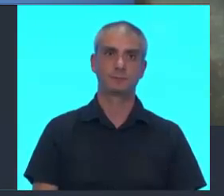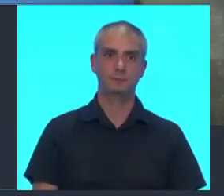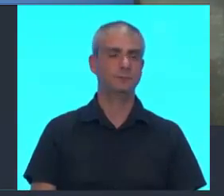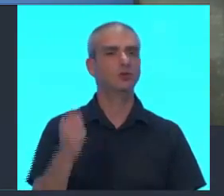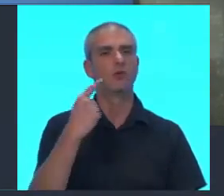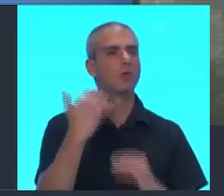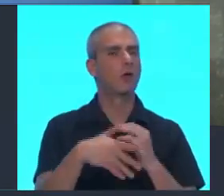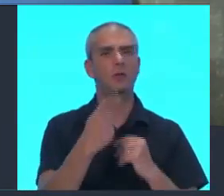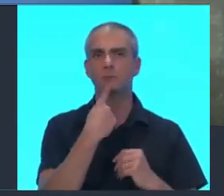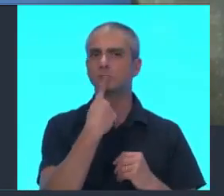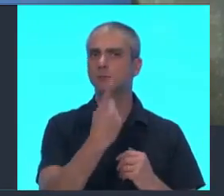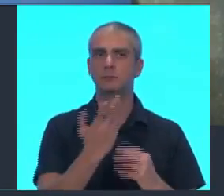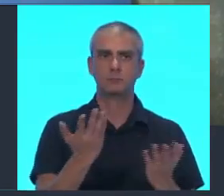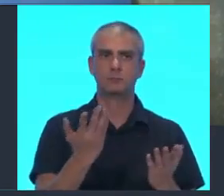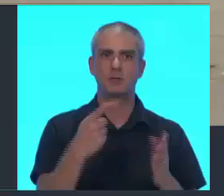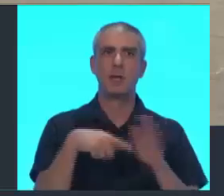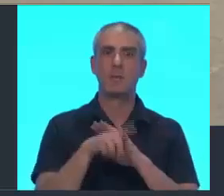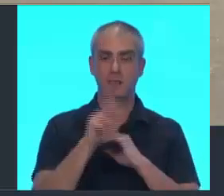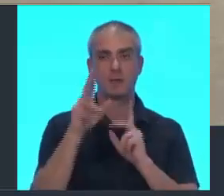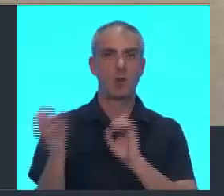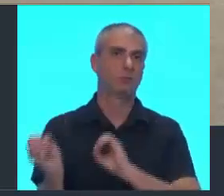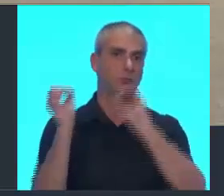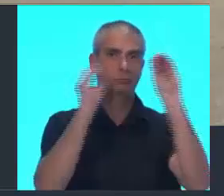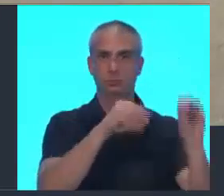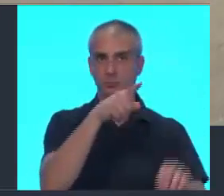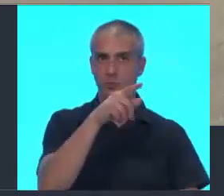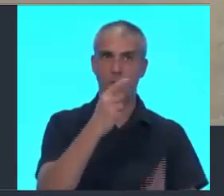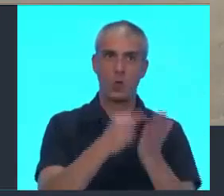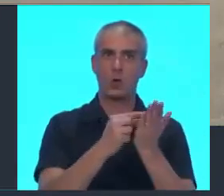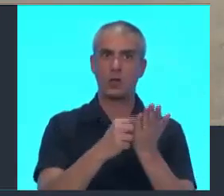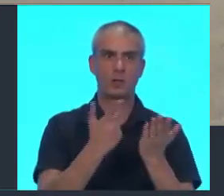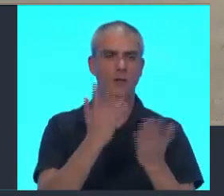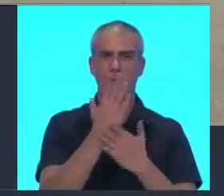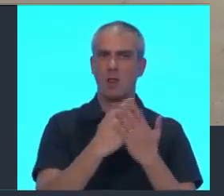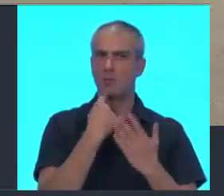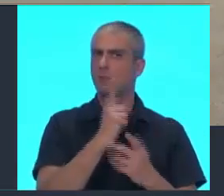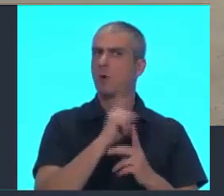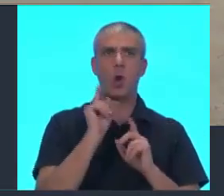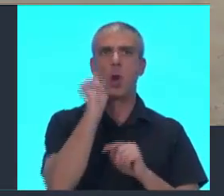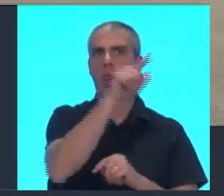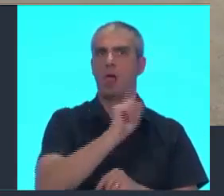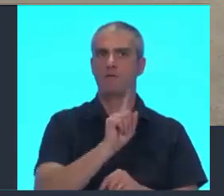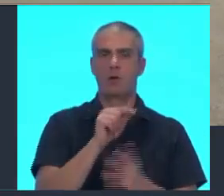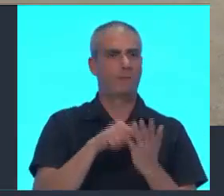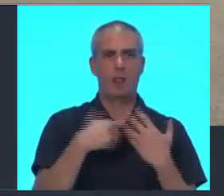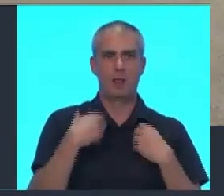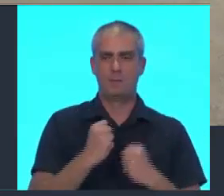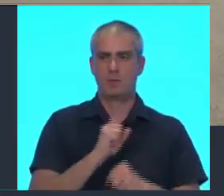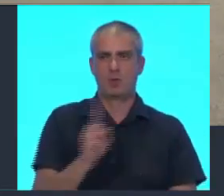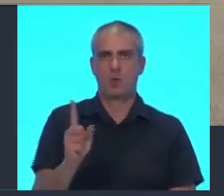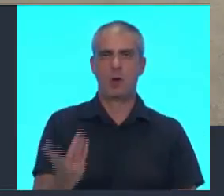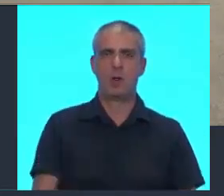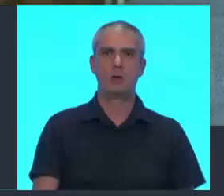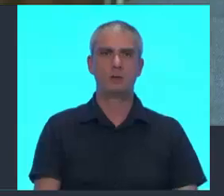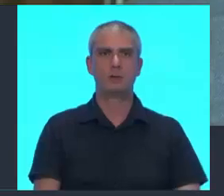were reports that refugees might go to Uganda. And several people tell them not to go to Uganda because it's not a